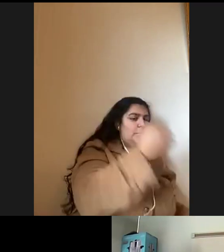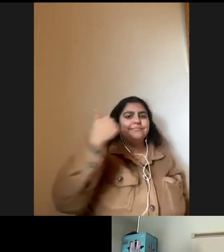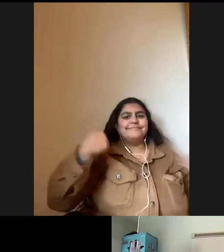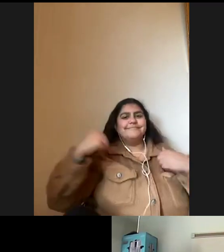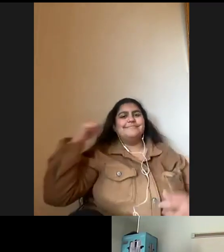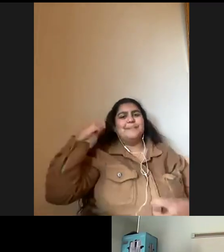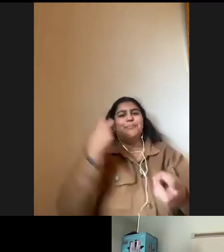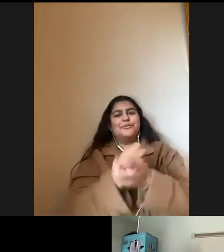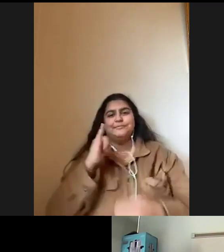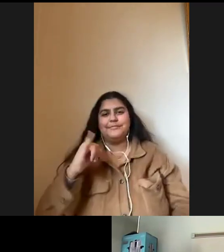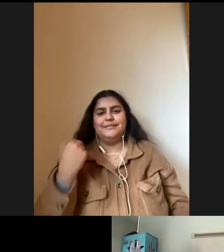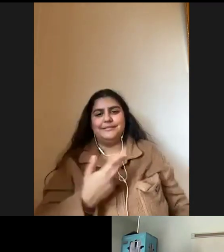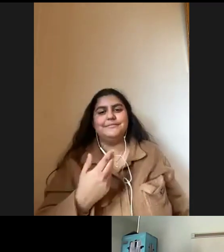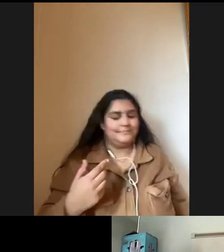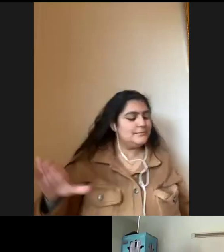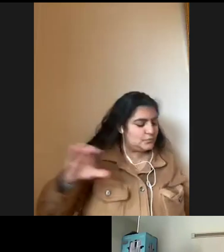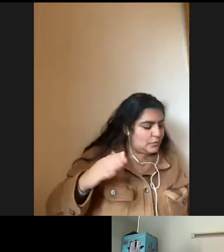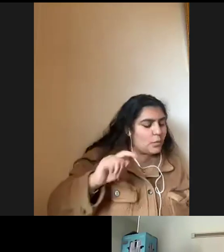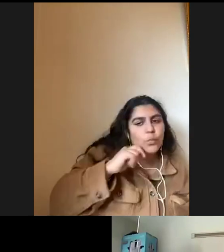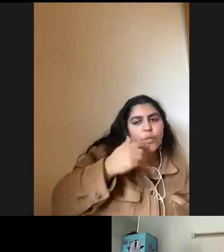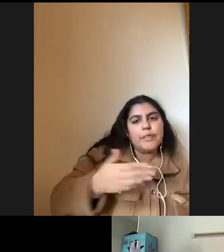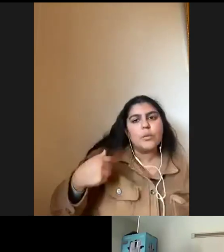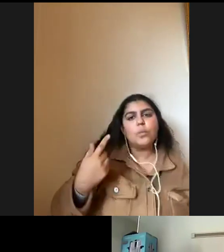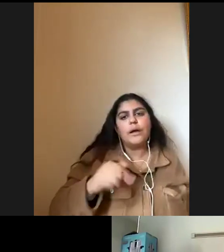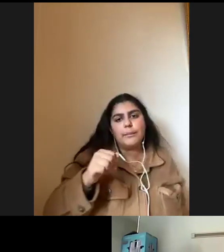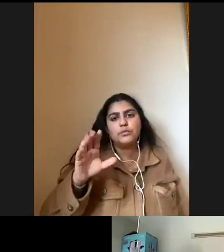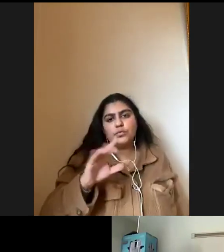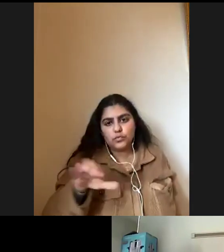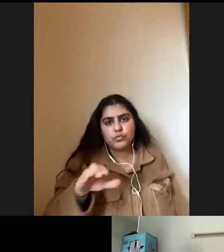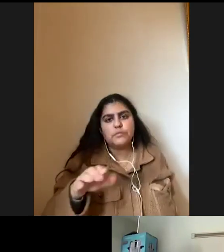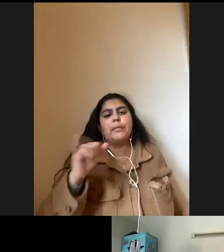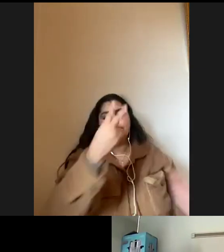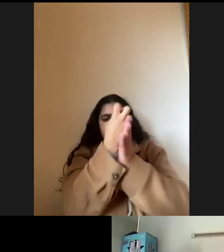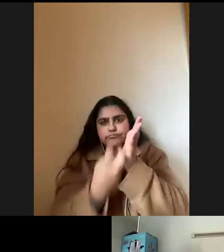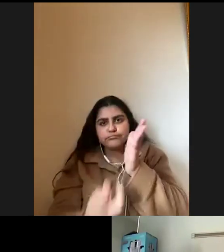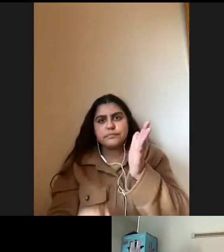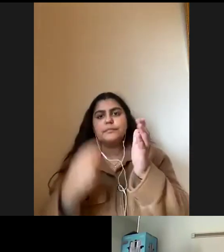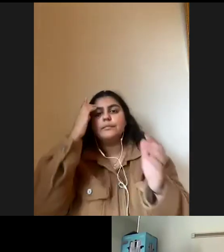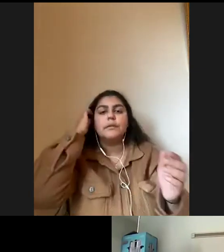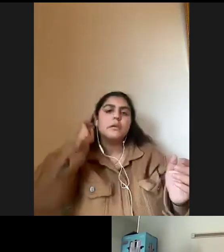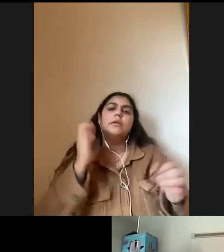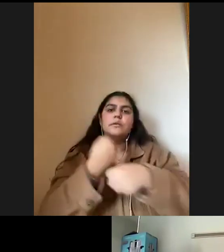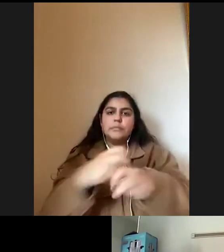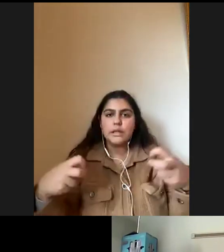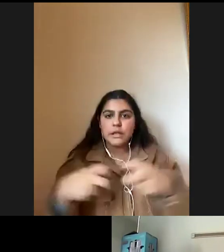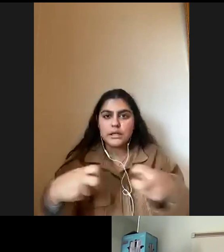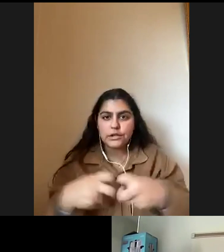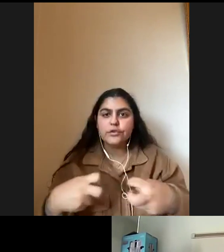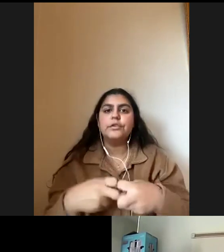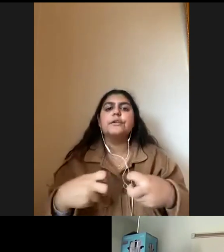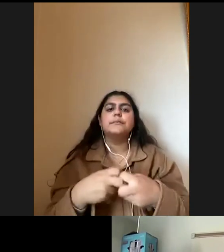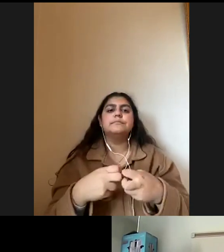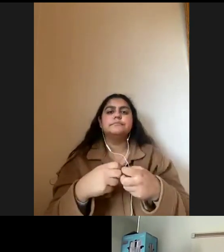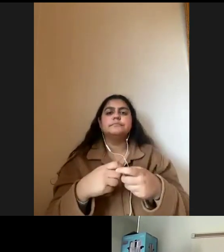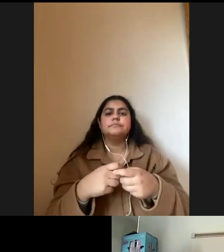cool things that we haven't been able to do, like diving down super deep, generating electricity, all kind of